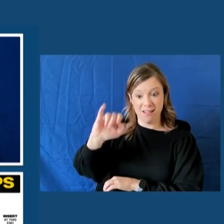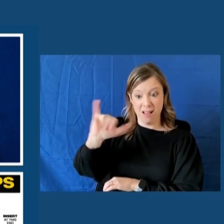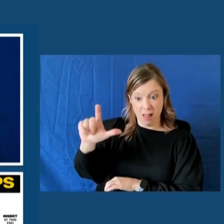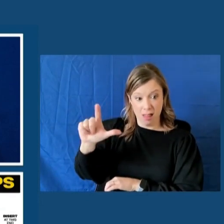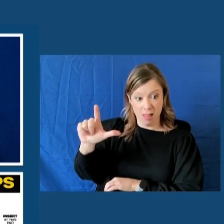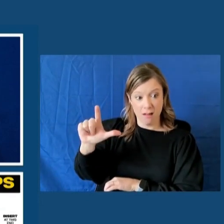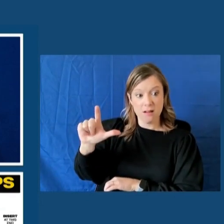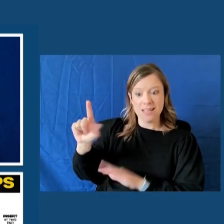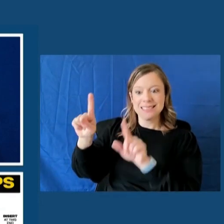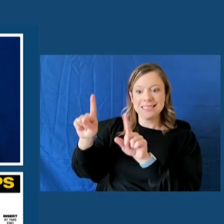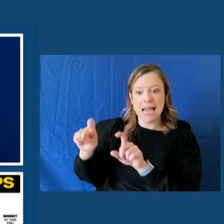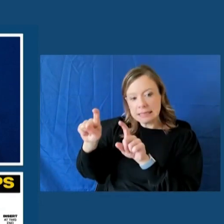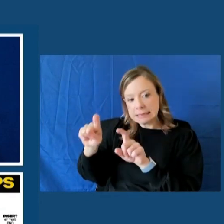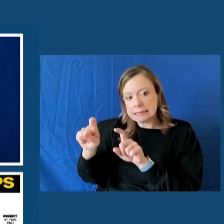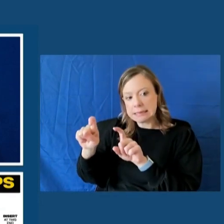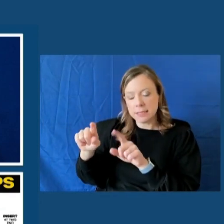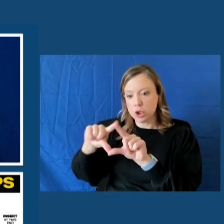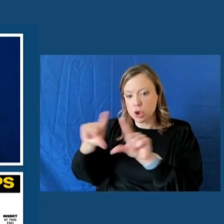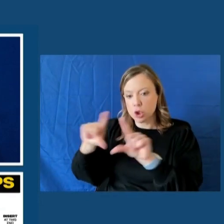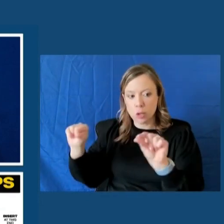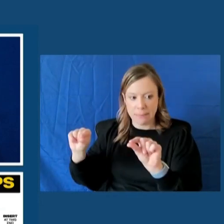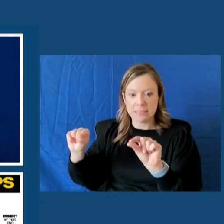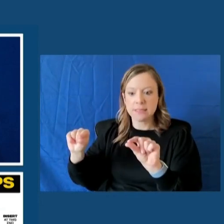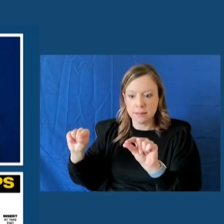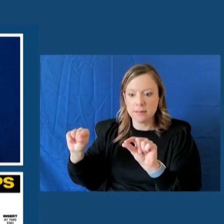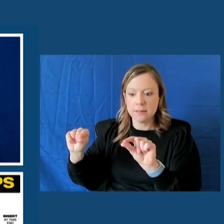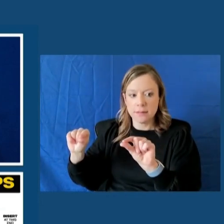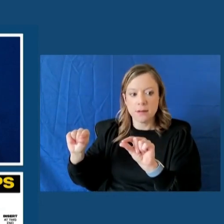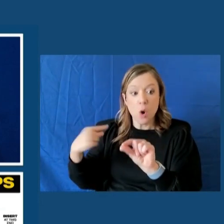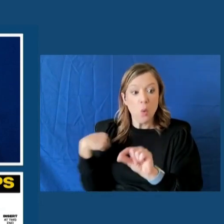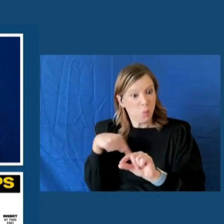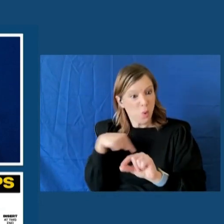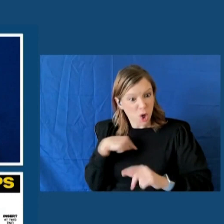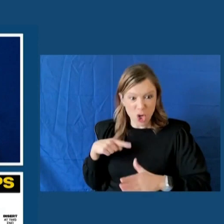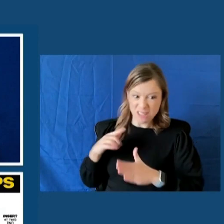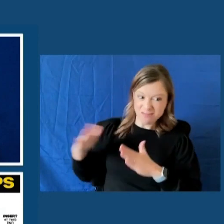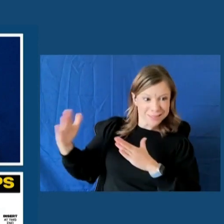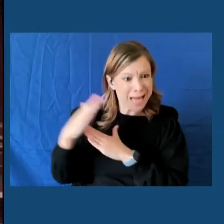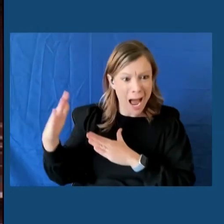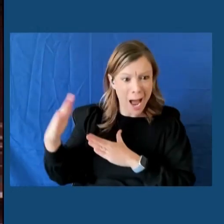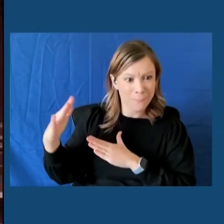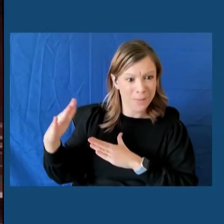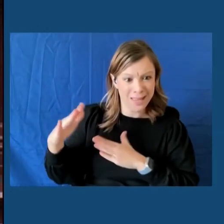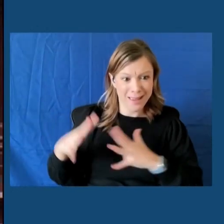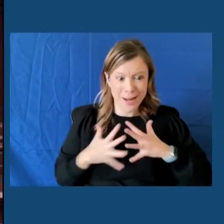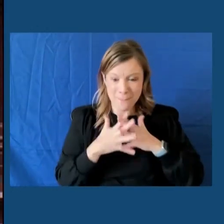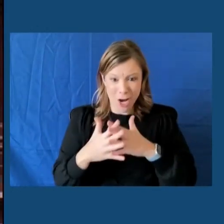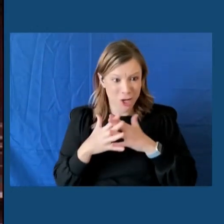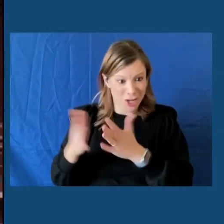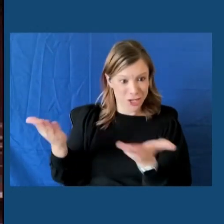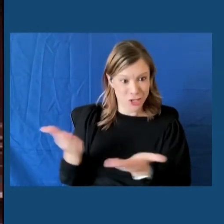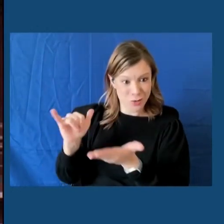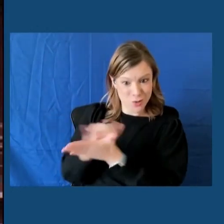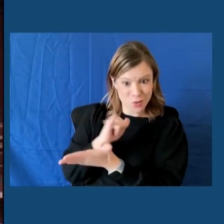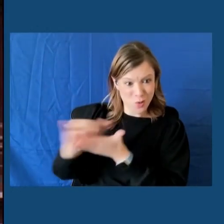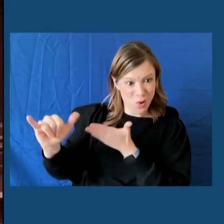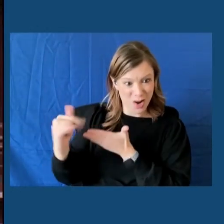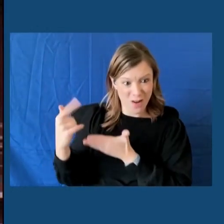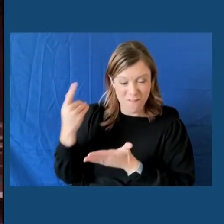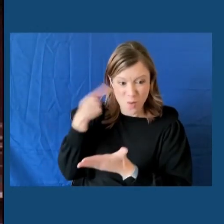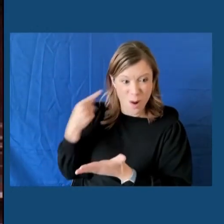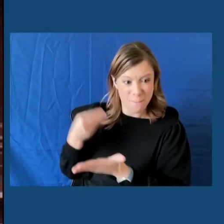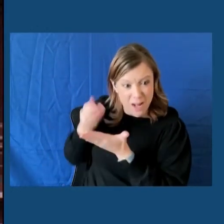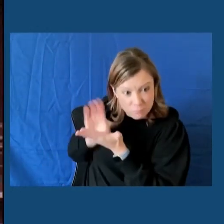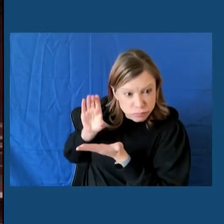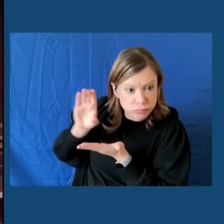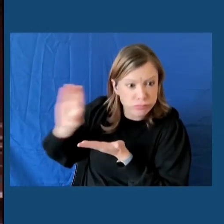nation in disbursement of these funds and spending them quicker than any other state.